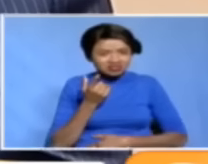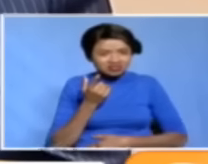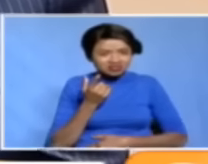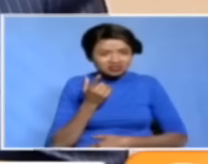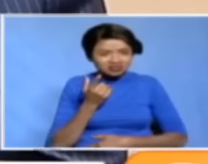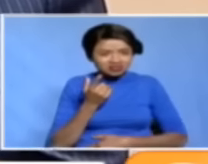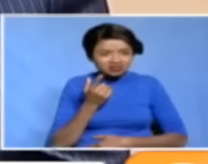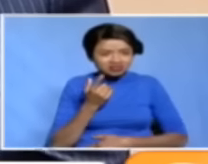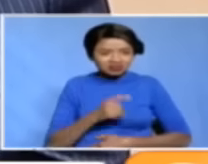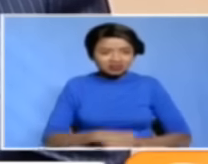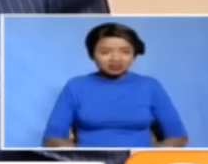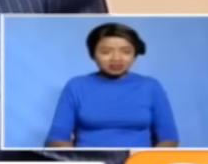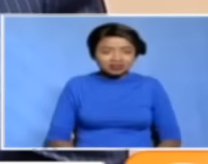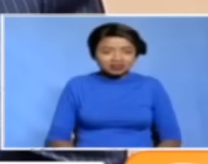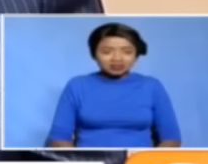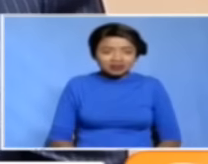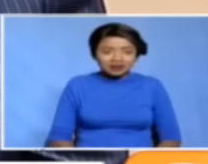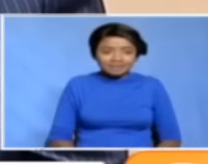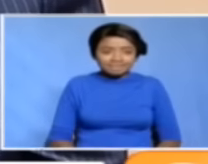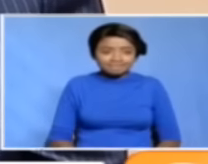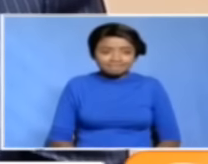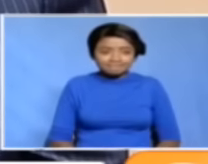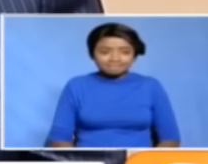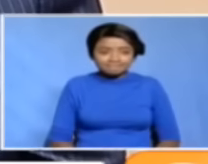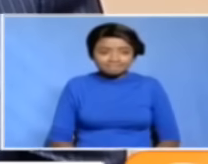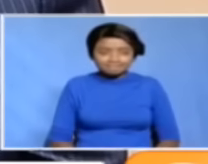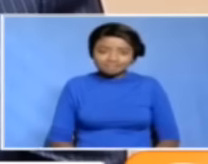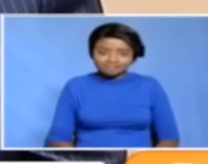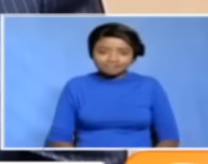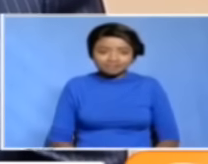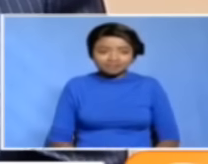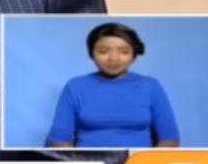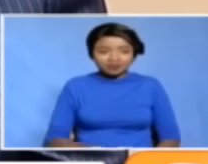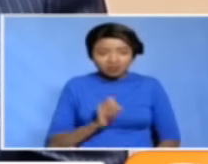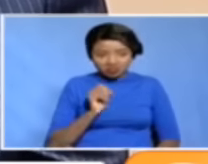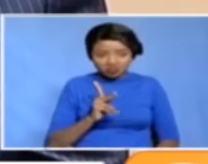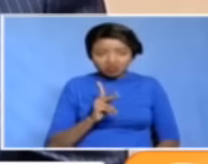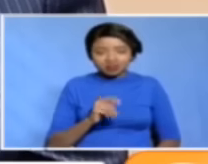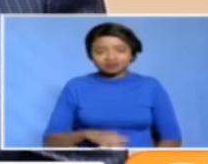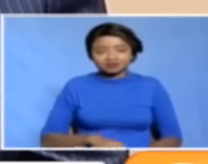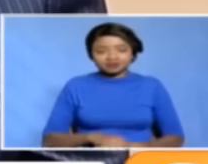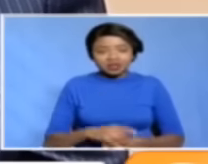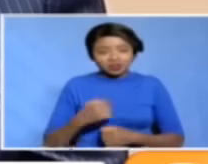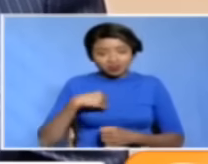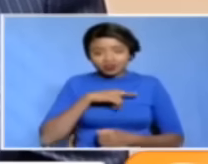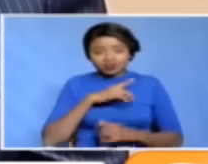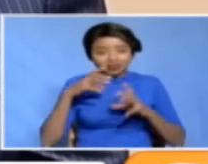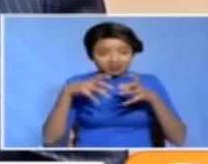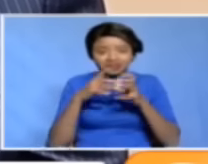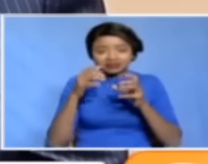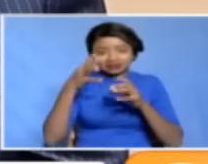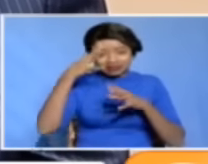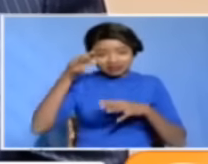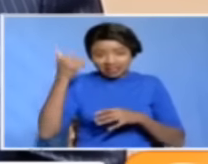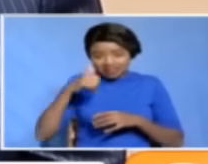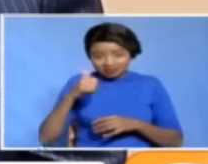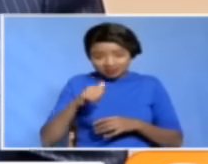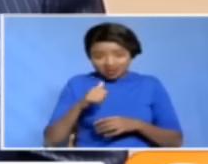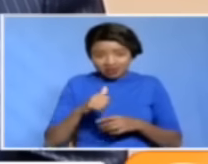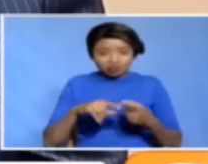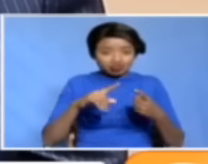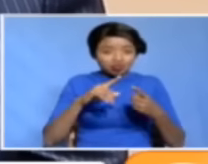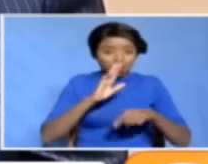You have asked me a question. Our party has not decided on yes, the position of the referendum. That's your the bridging building bridges